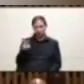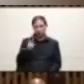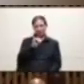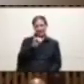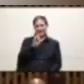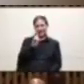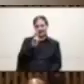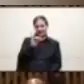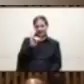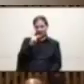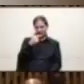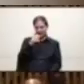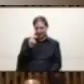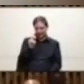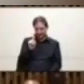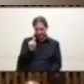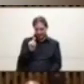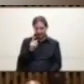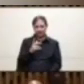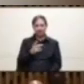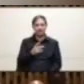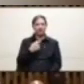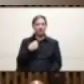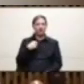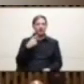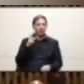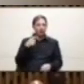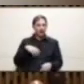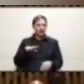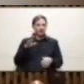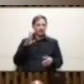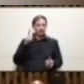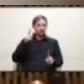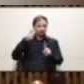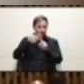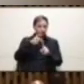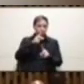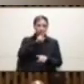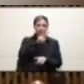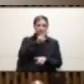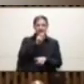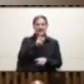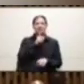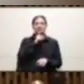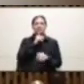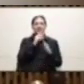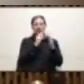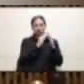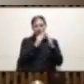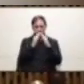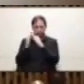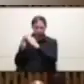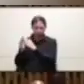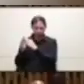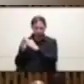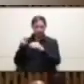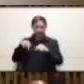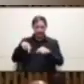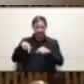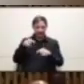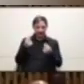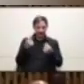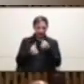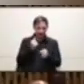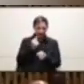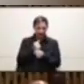plan is to reach the target of not less than 20,000 households in this financial year, thus contribute to the